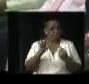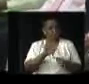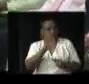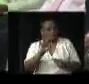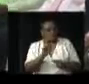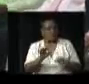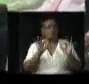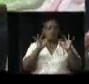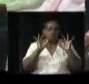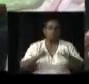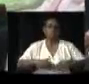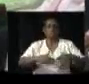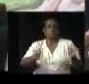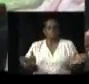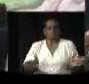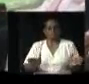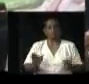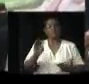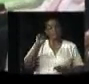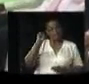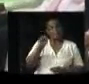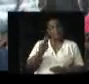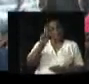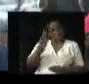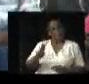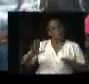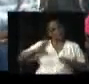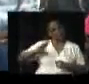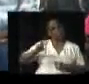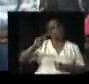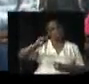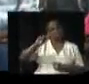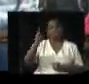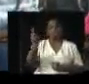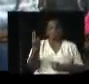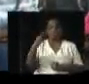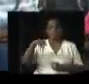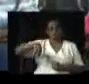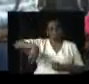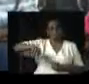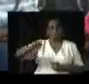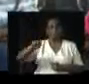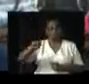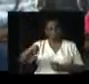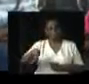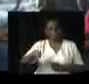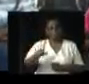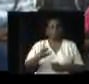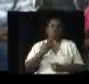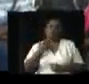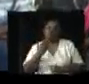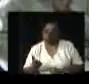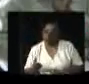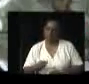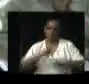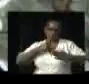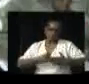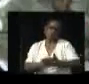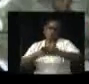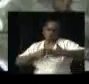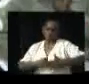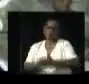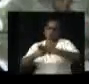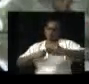REMC, was officially put into use on Friday, 15th of February. Emmy Hart,